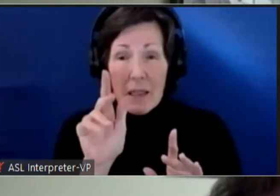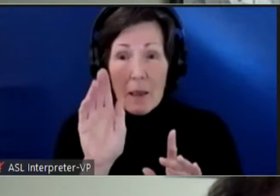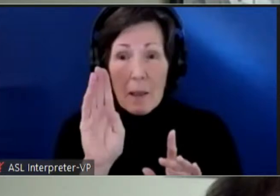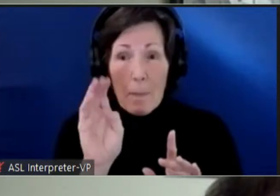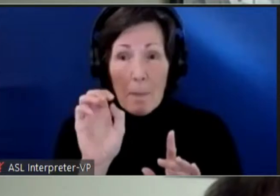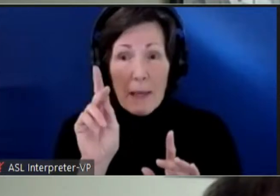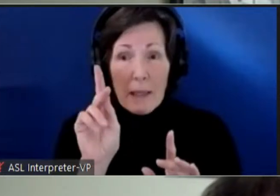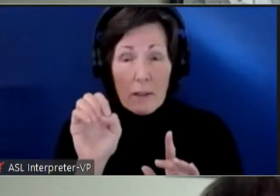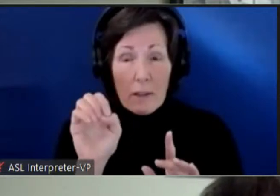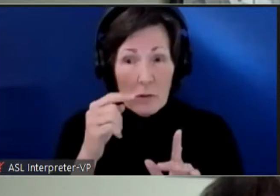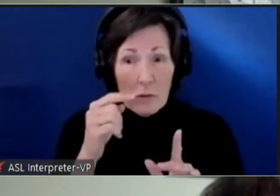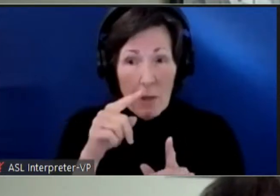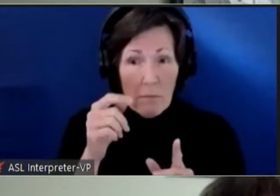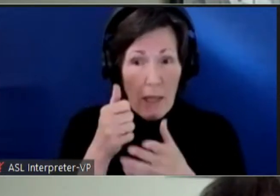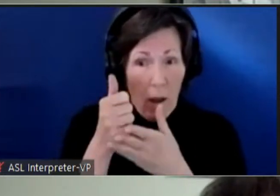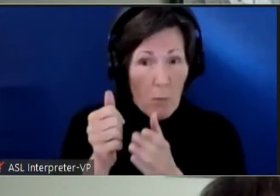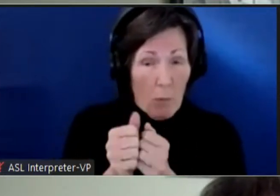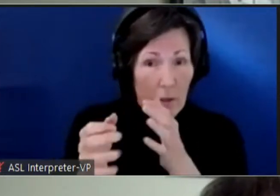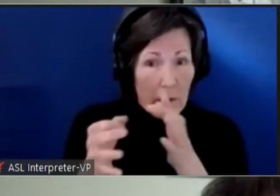numbers?